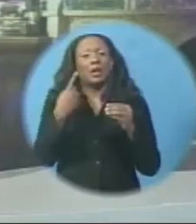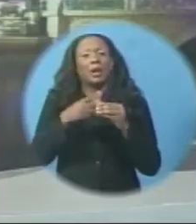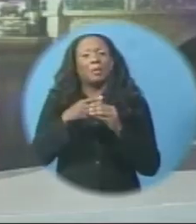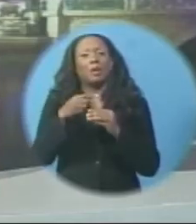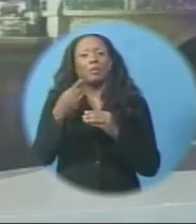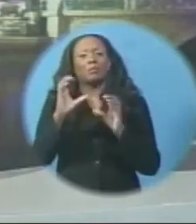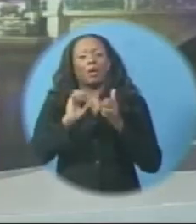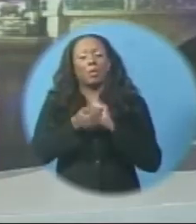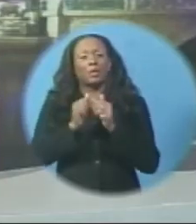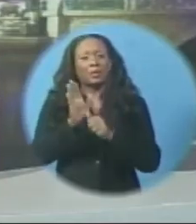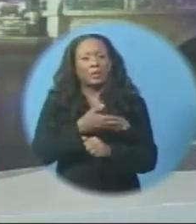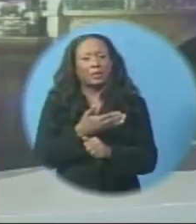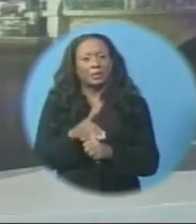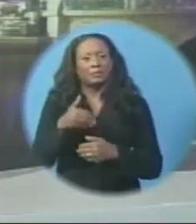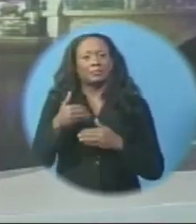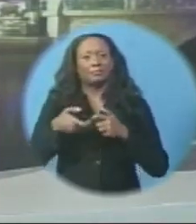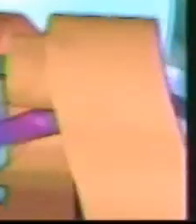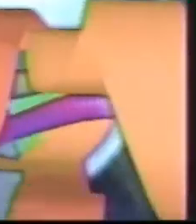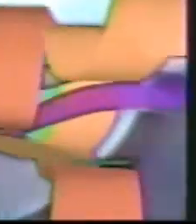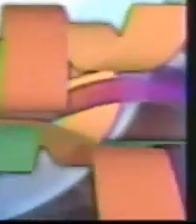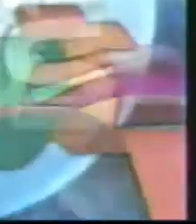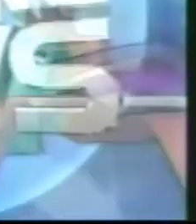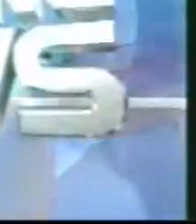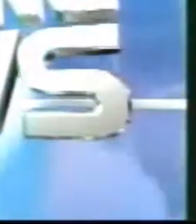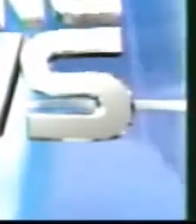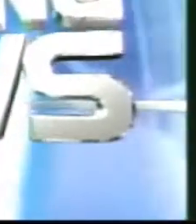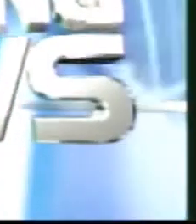Soca competition. So stay with us.